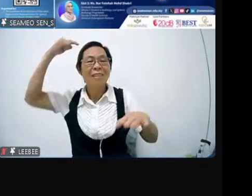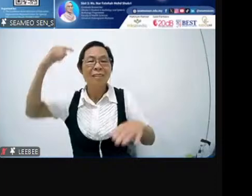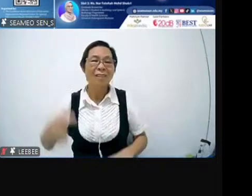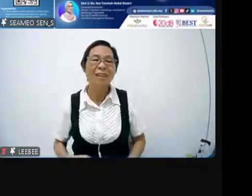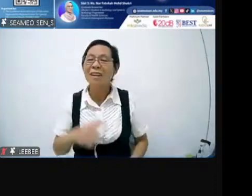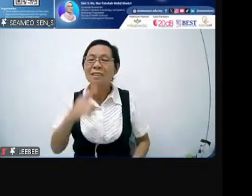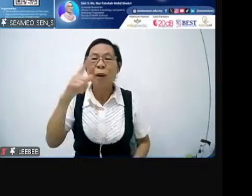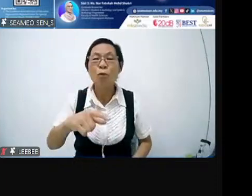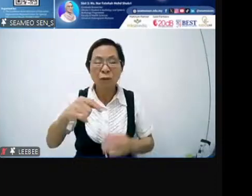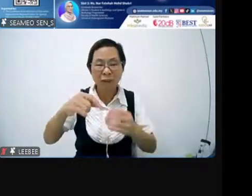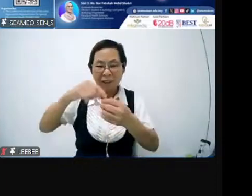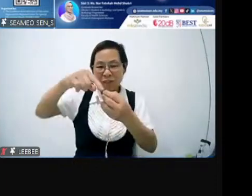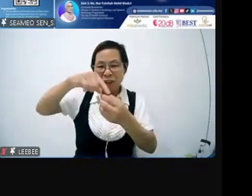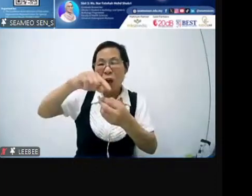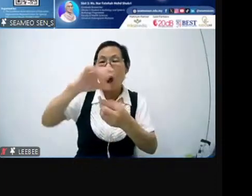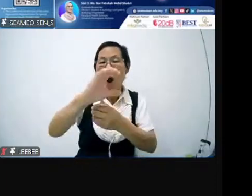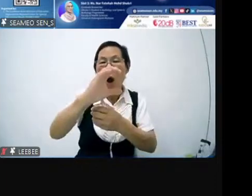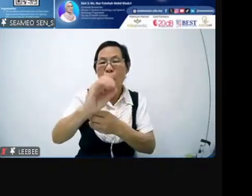cochlea.